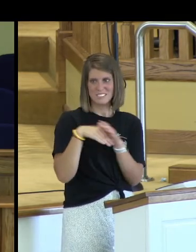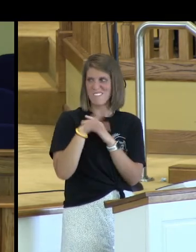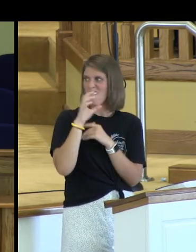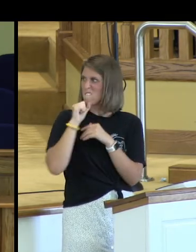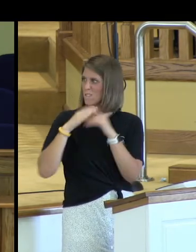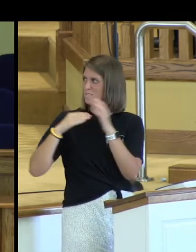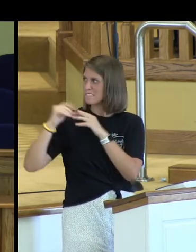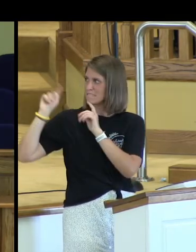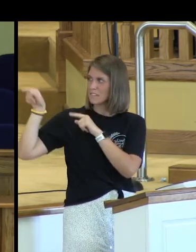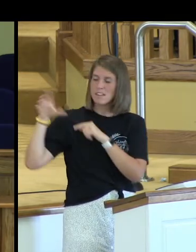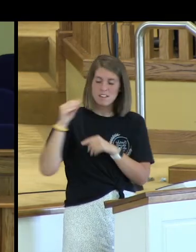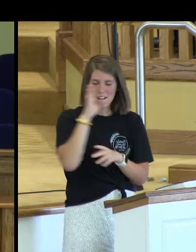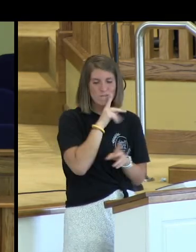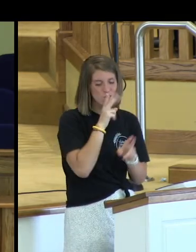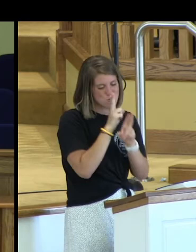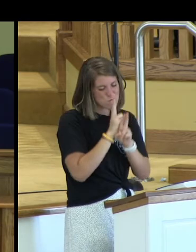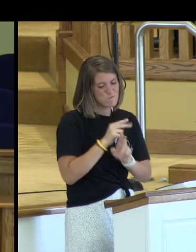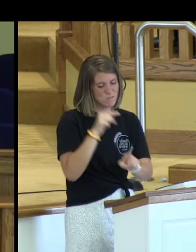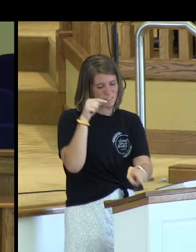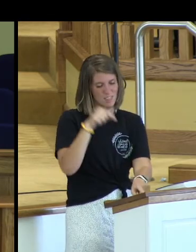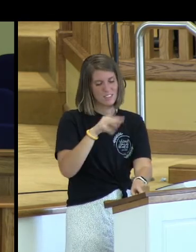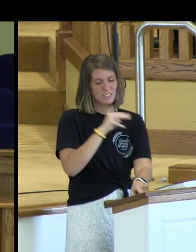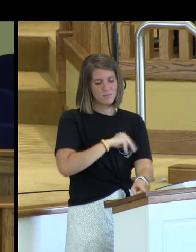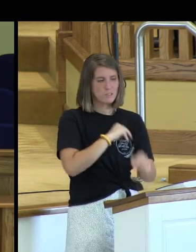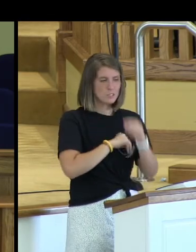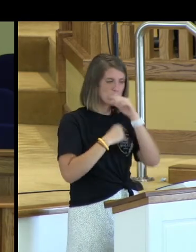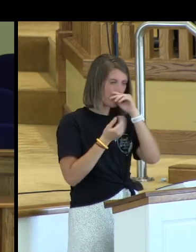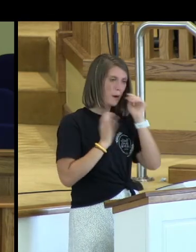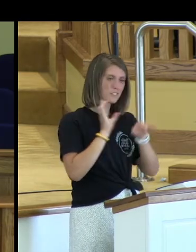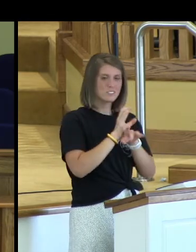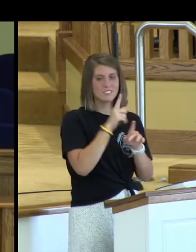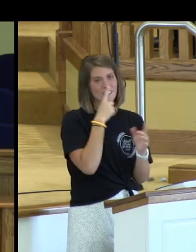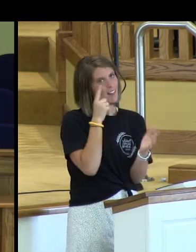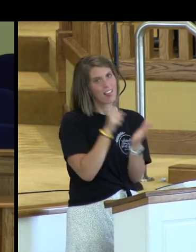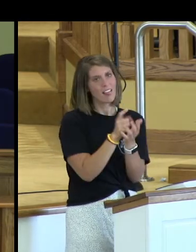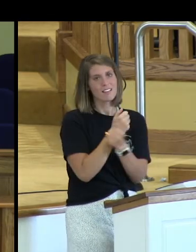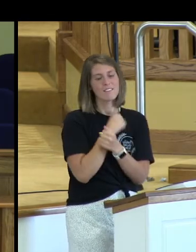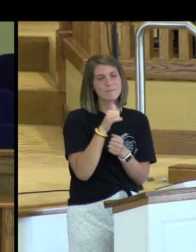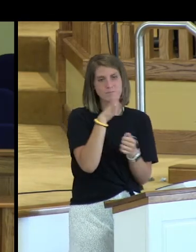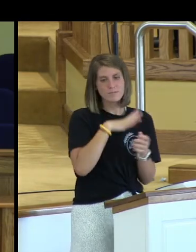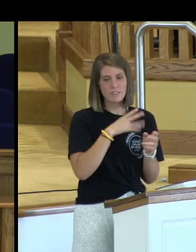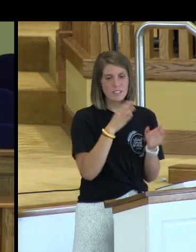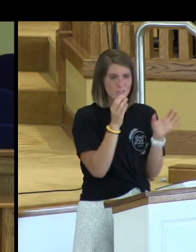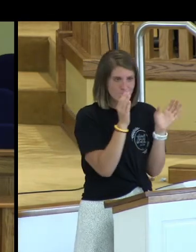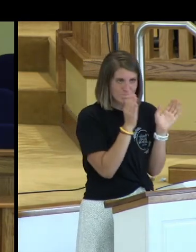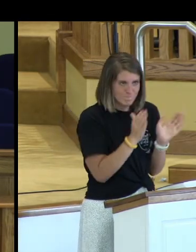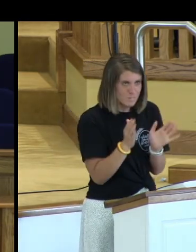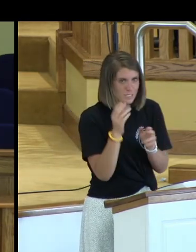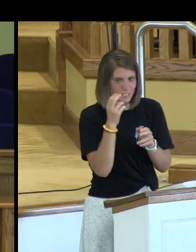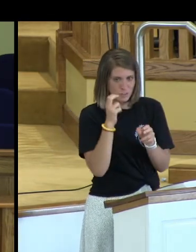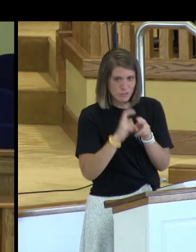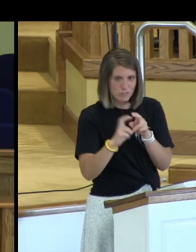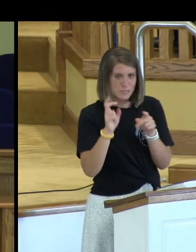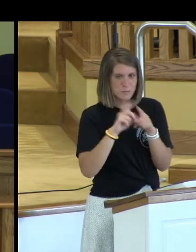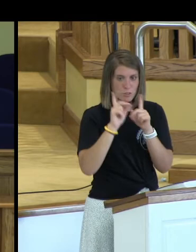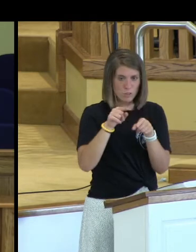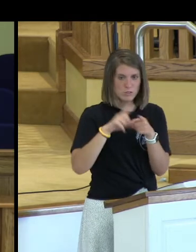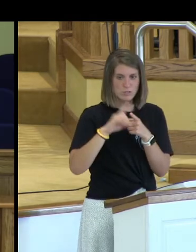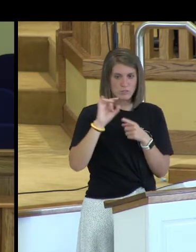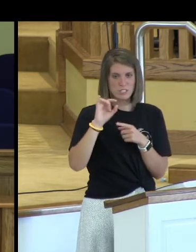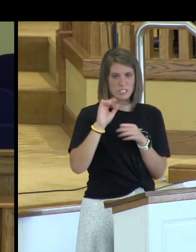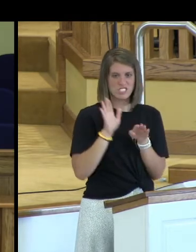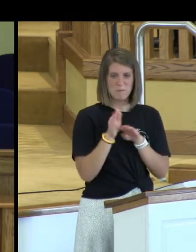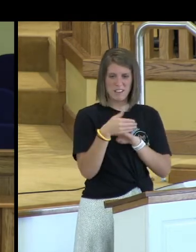still. And God just used him, and our church just fell in love with him. He organized a trip for us to go to Jamaica to give the pickup truck to the Jamaican